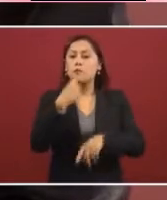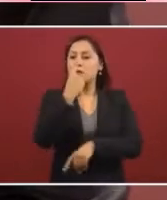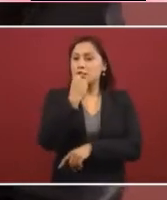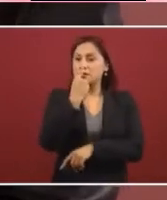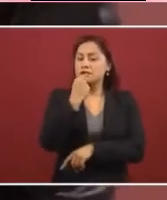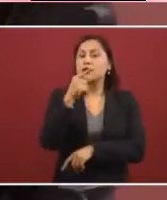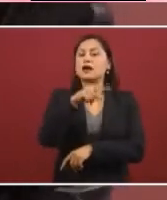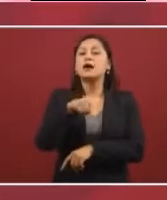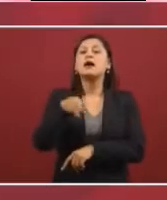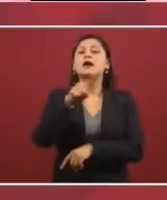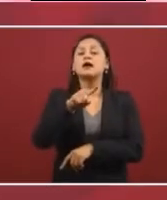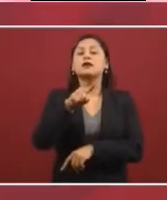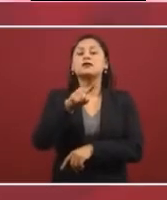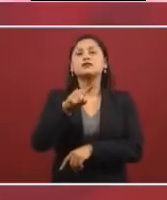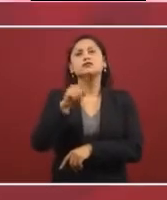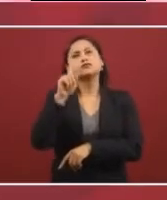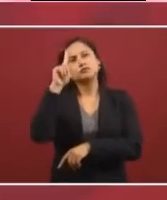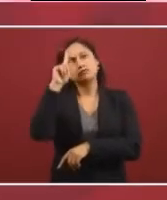options.